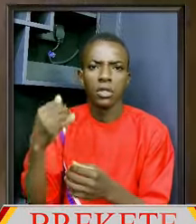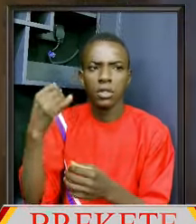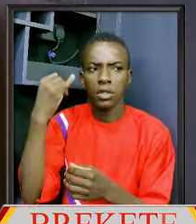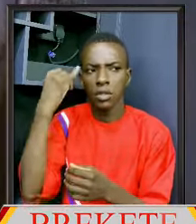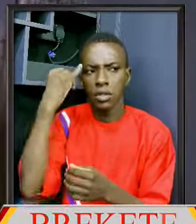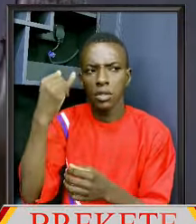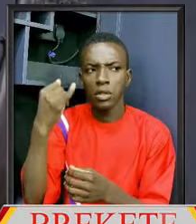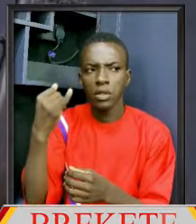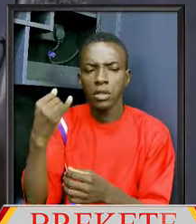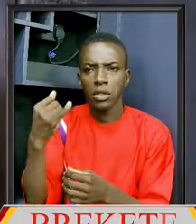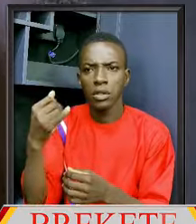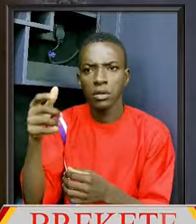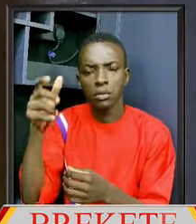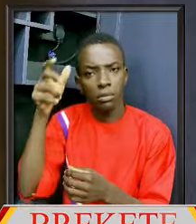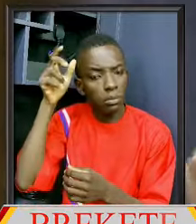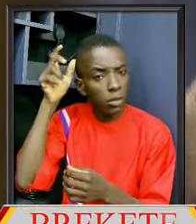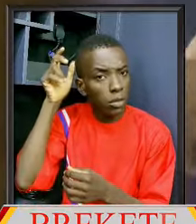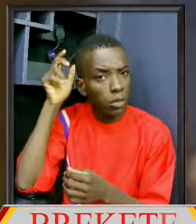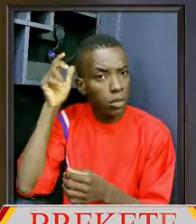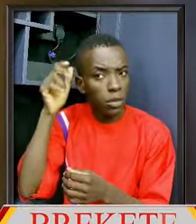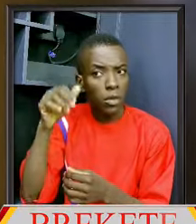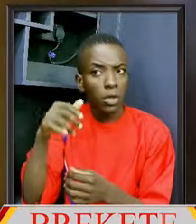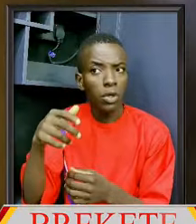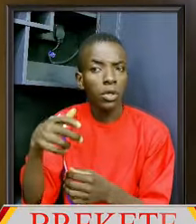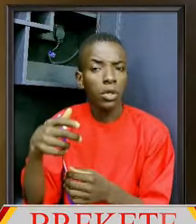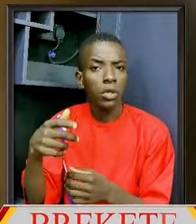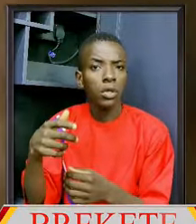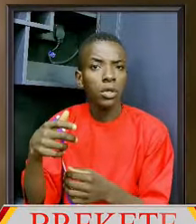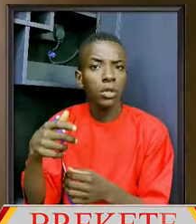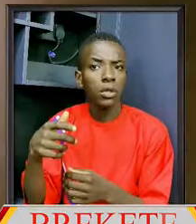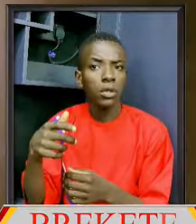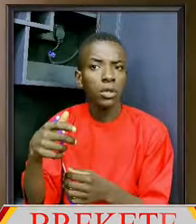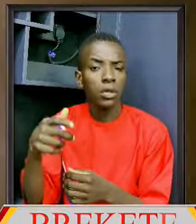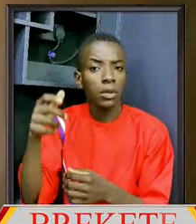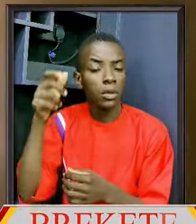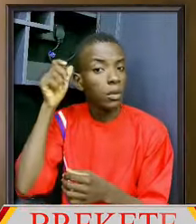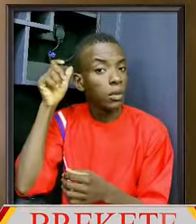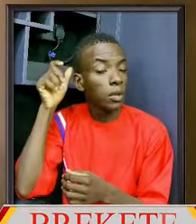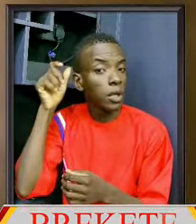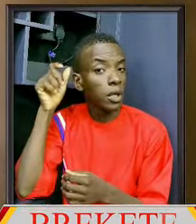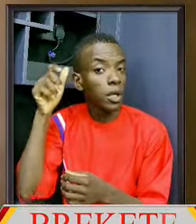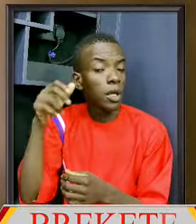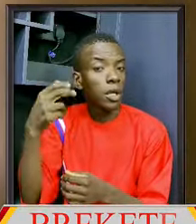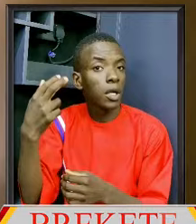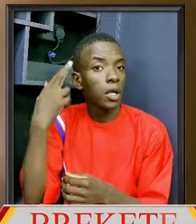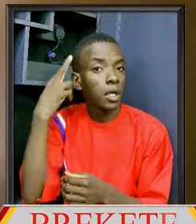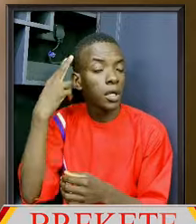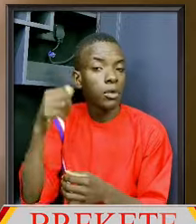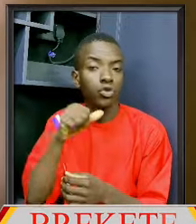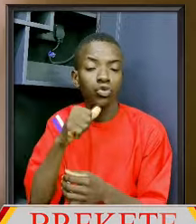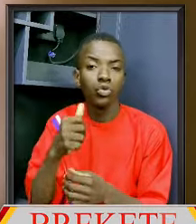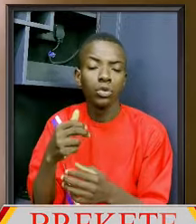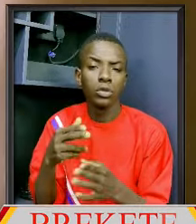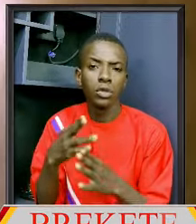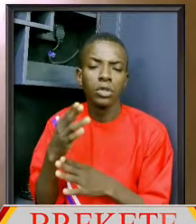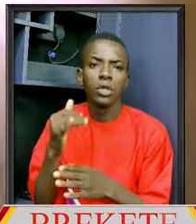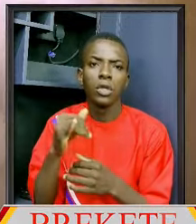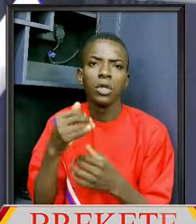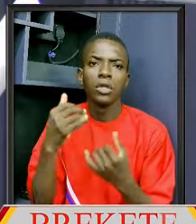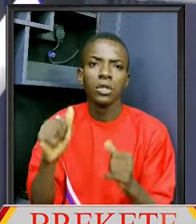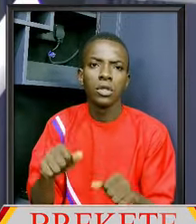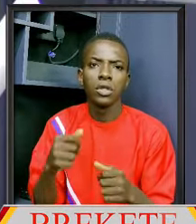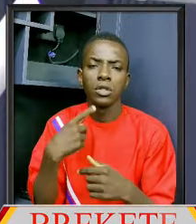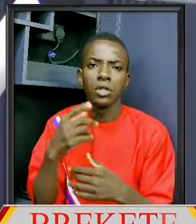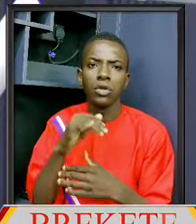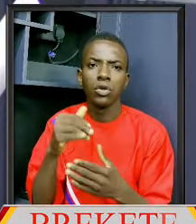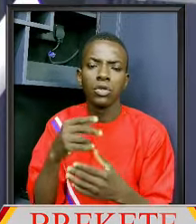says either the barber doesn't know how to barb or the clipper is not sharp. So now that you fished out some of this quack,